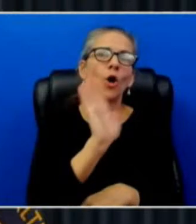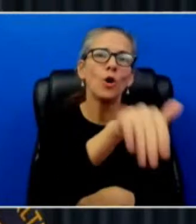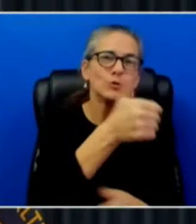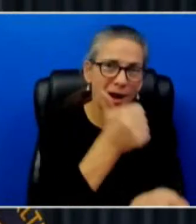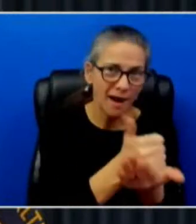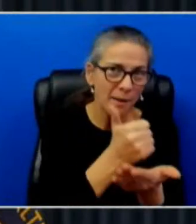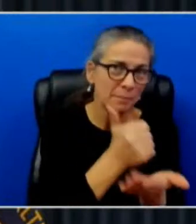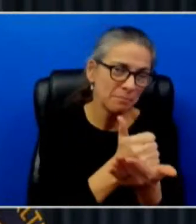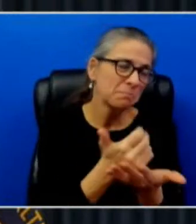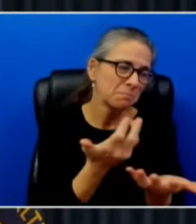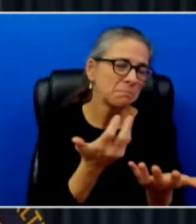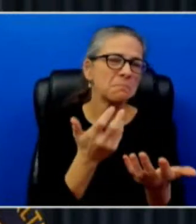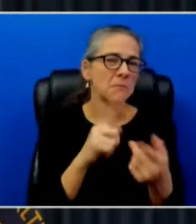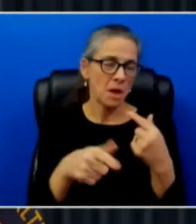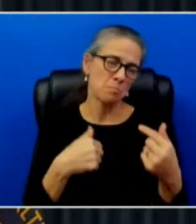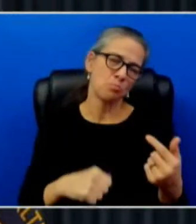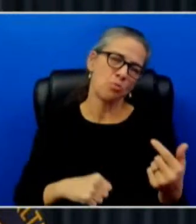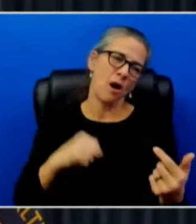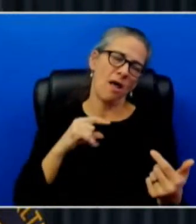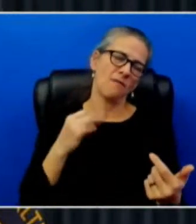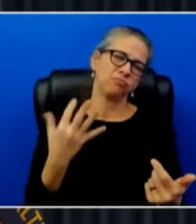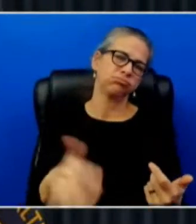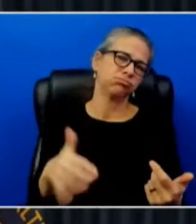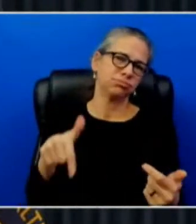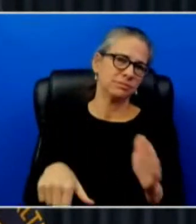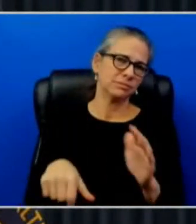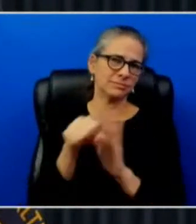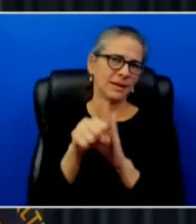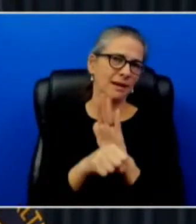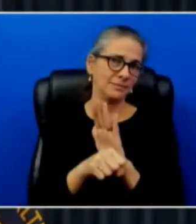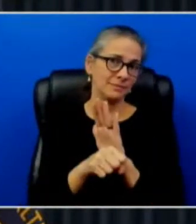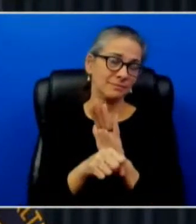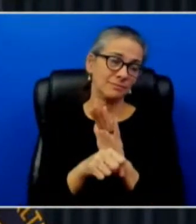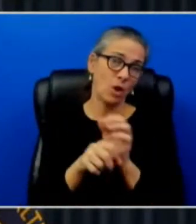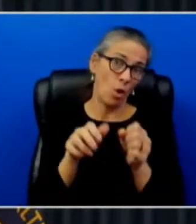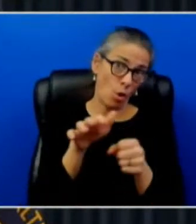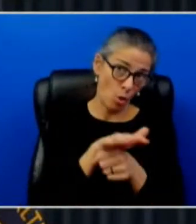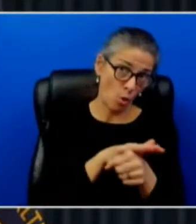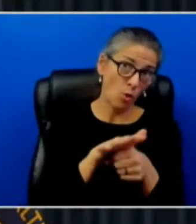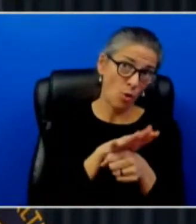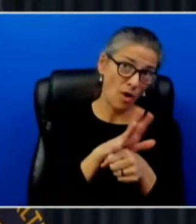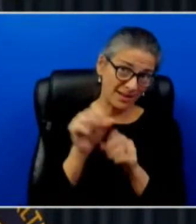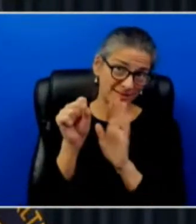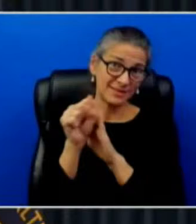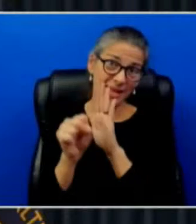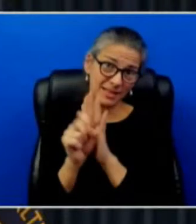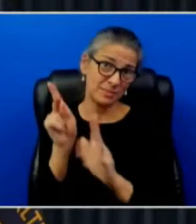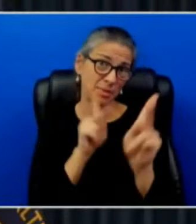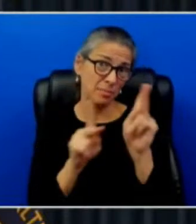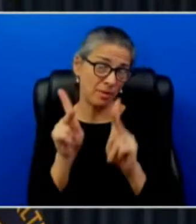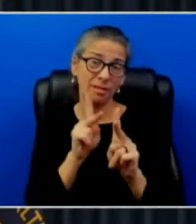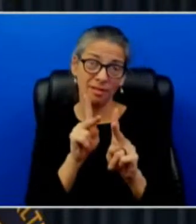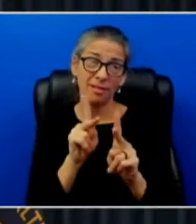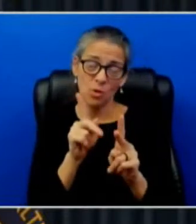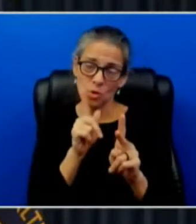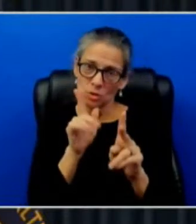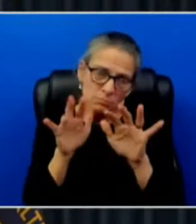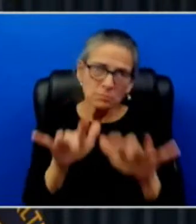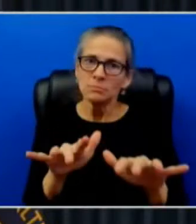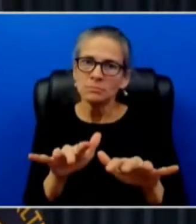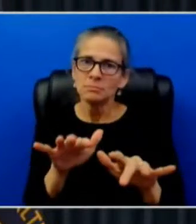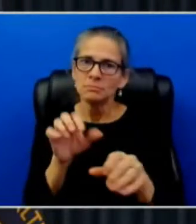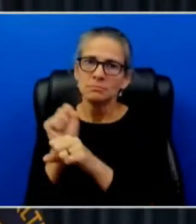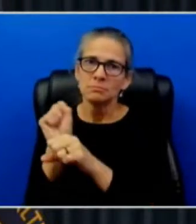But very proud of how our state and local personnel have responded. Remember, there are road crews in each of our counties and